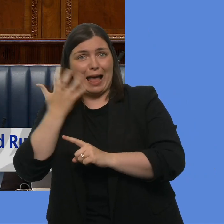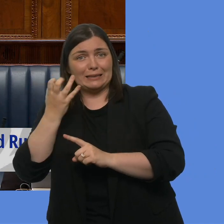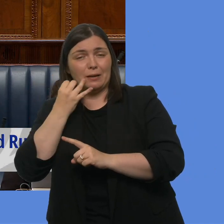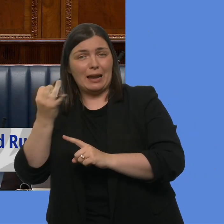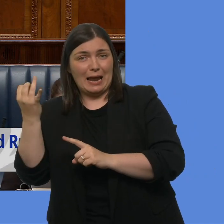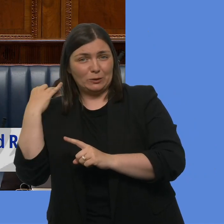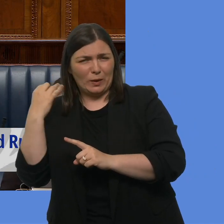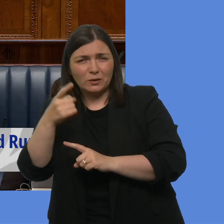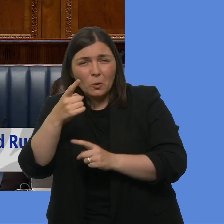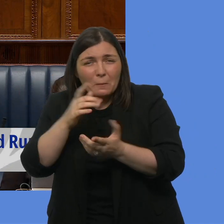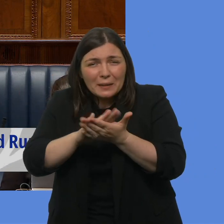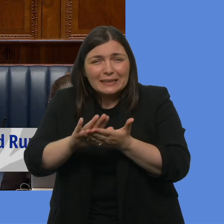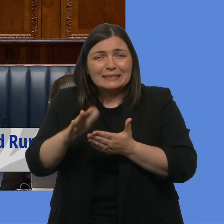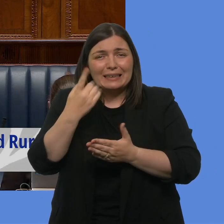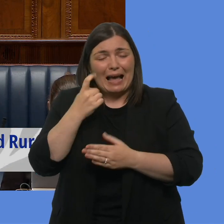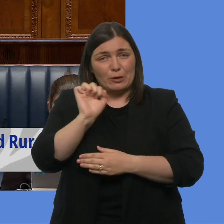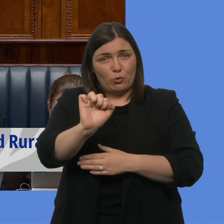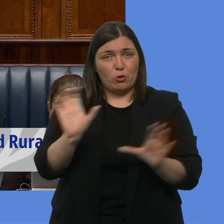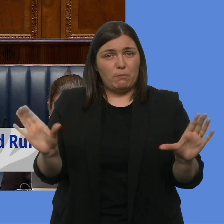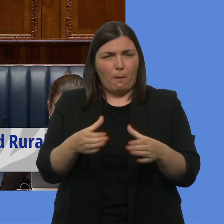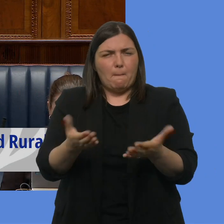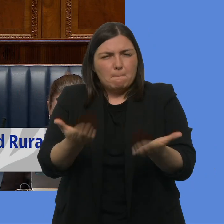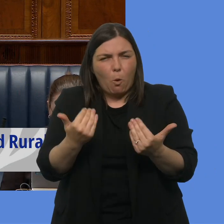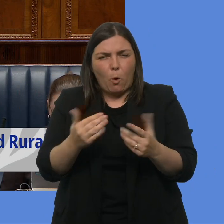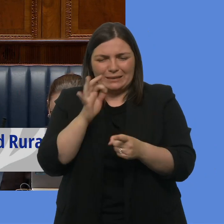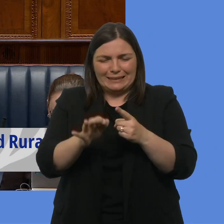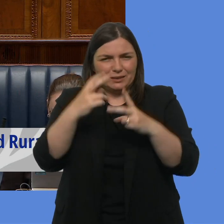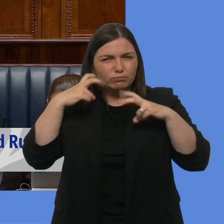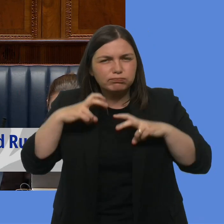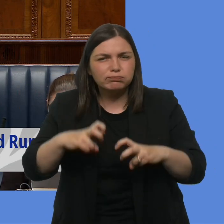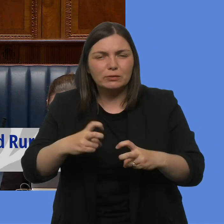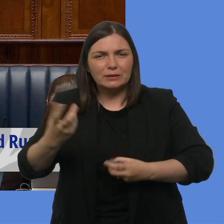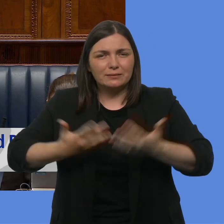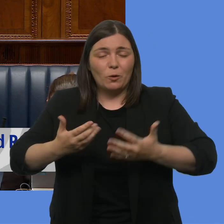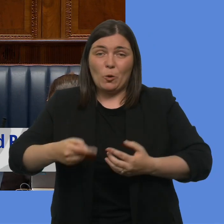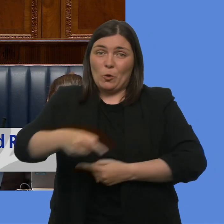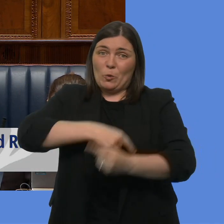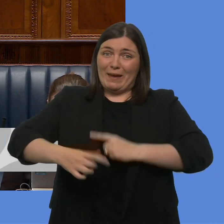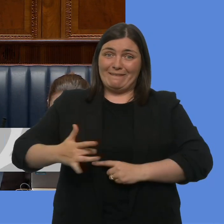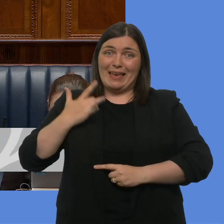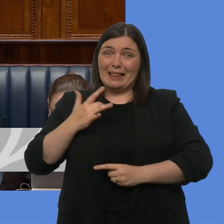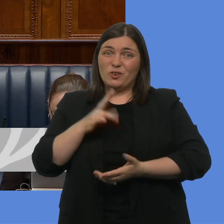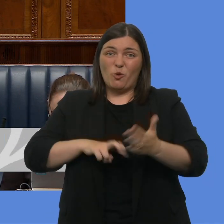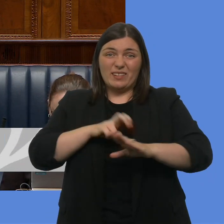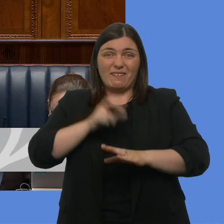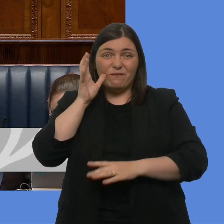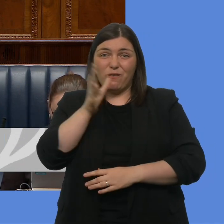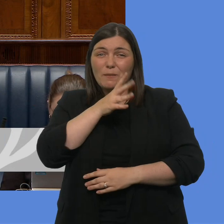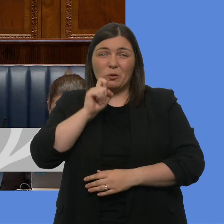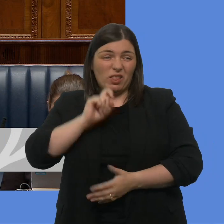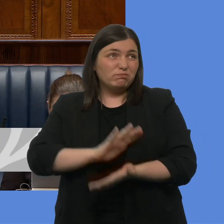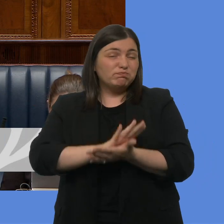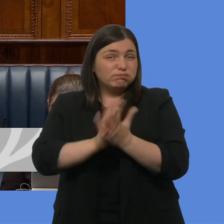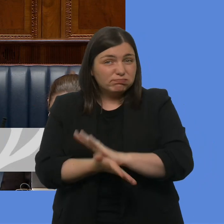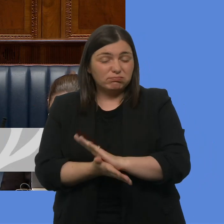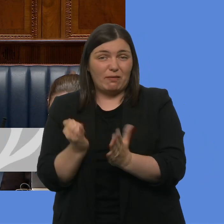Because what we fear on this side of the chamber, and I'm sure others will fear the same, this is going to decimate farming in Northern Ireland. It's not a case of paying the inheritance tax,